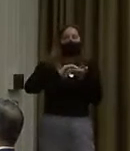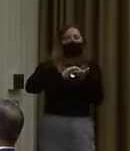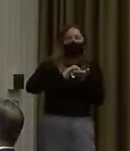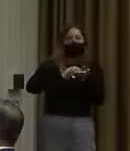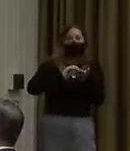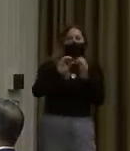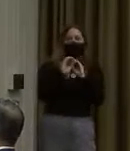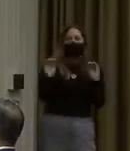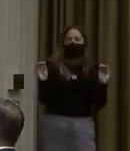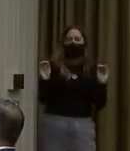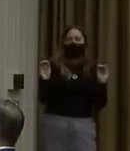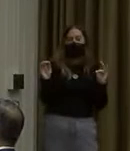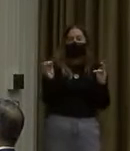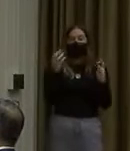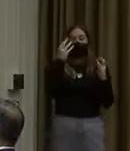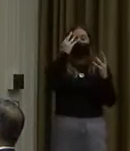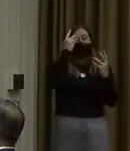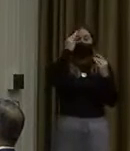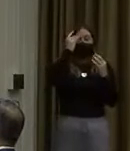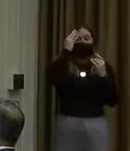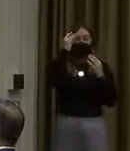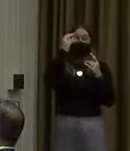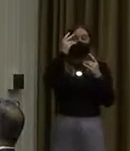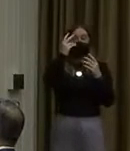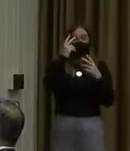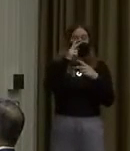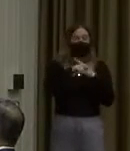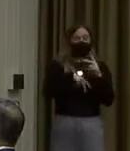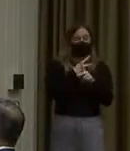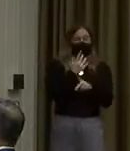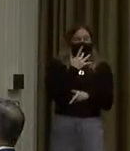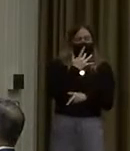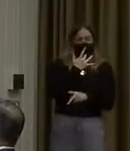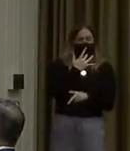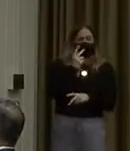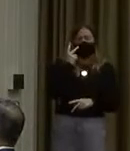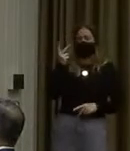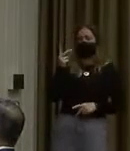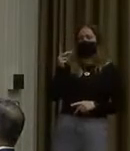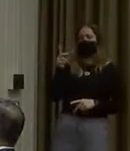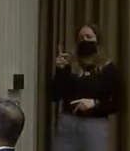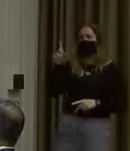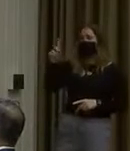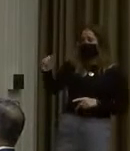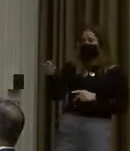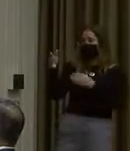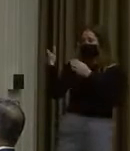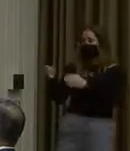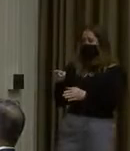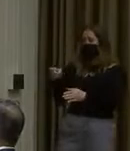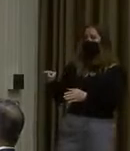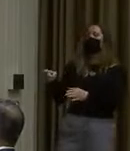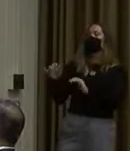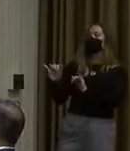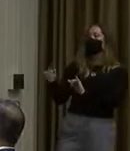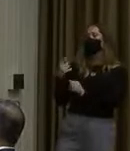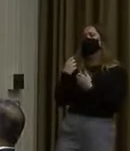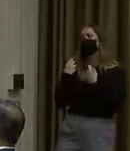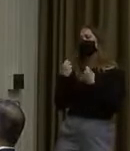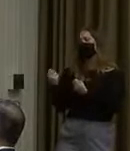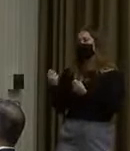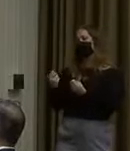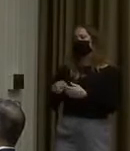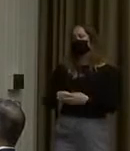think about different types of microaggressions of seeing a person with a disability and saying, oh, you're so brave, okay? If you